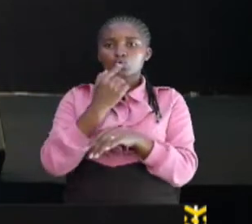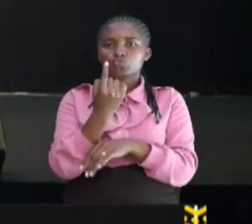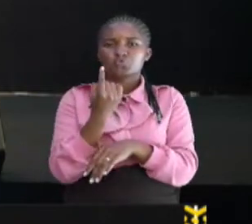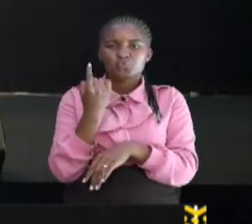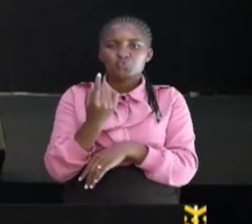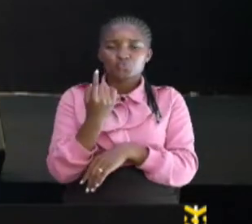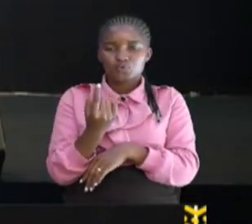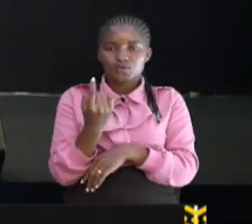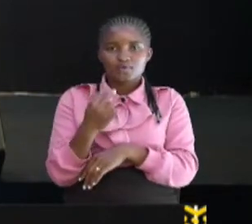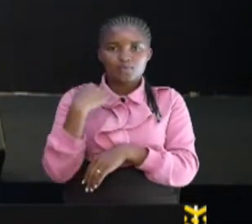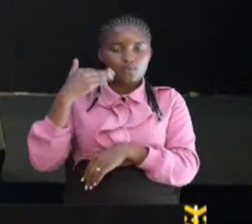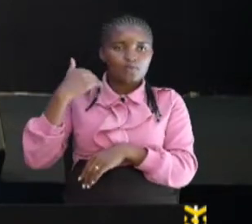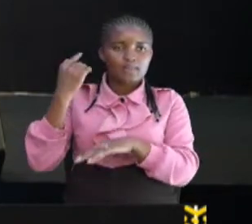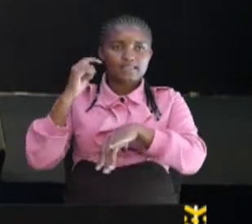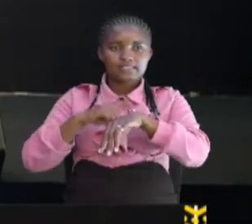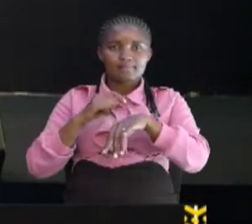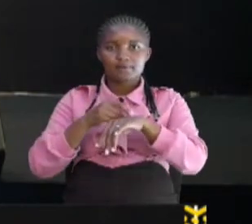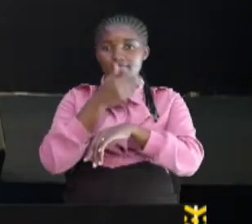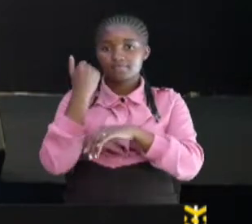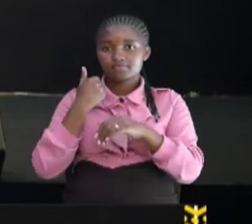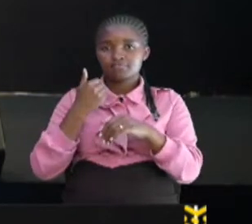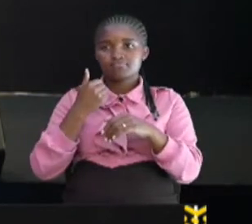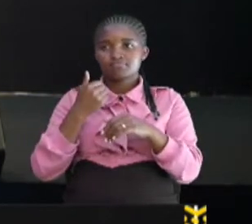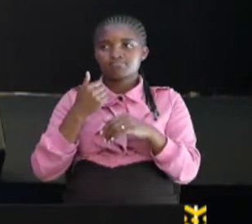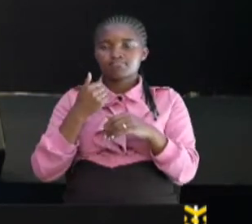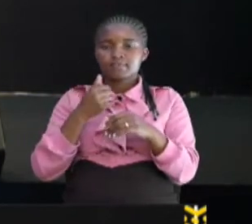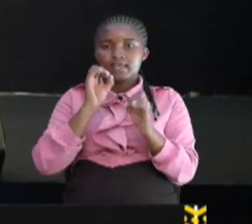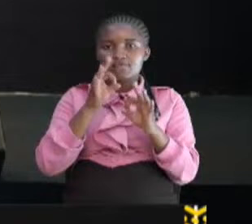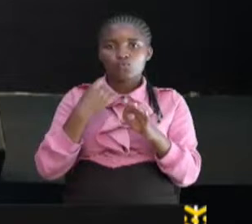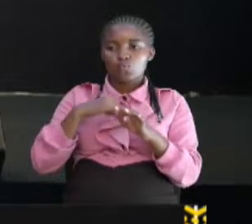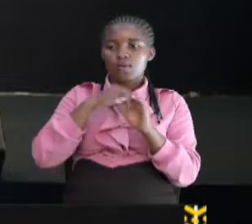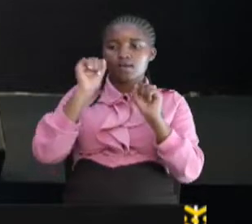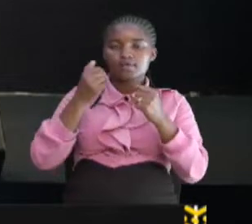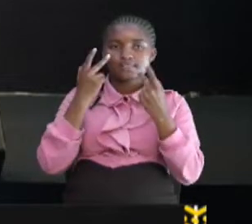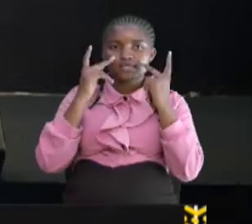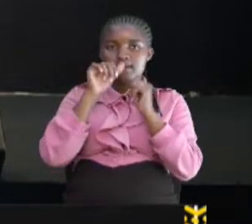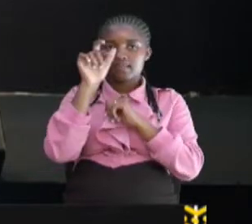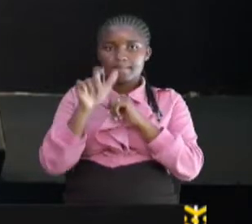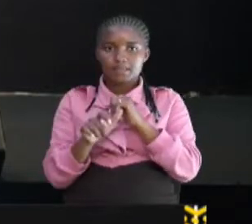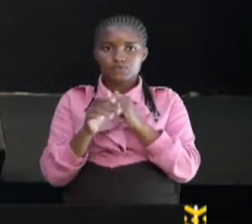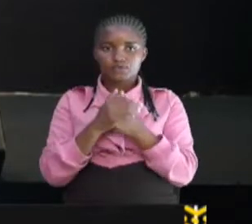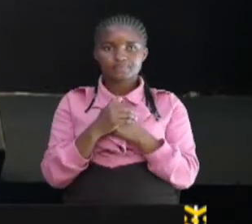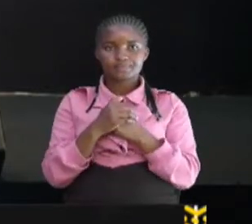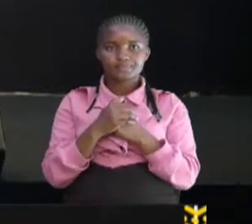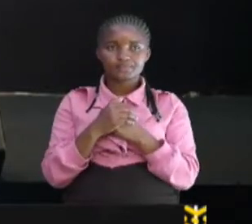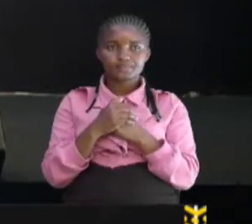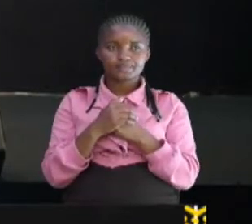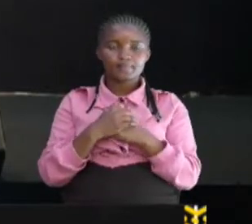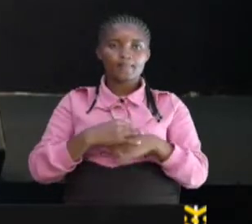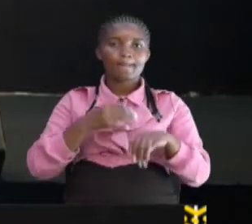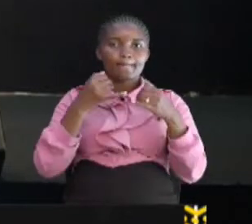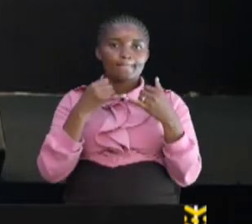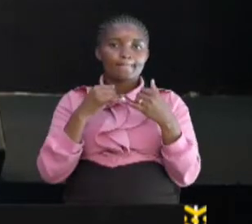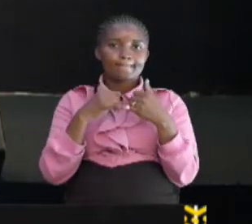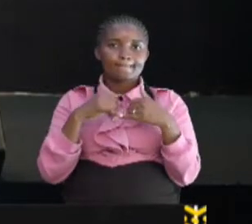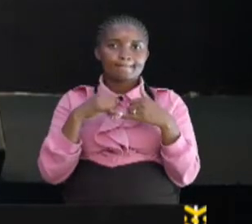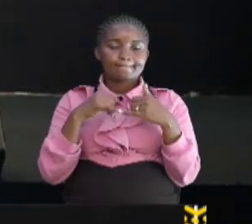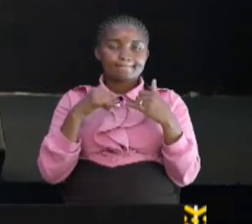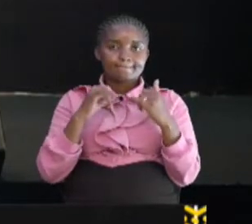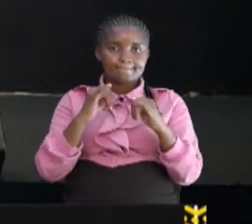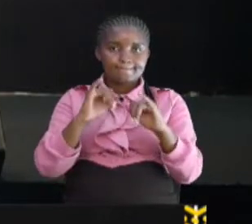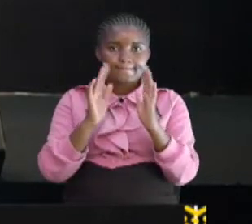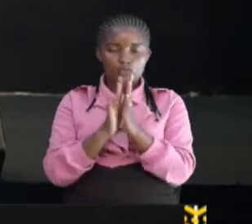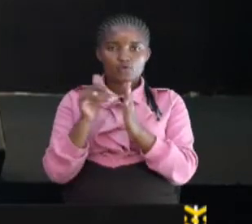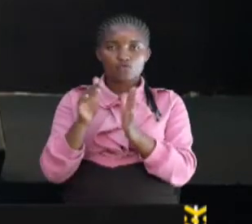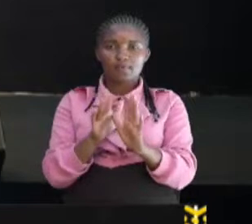all the time. It'd be nice if we see some other people. Experiment with formats as well. So what this means is the more you